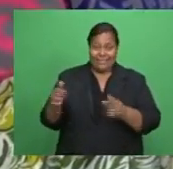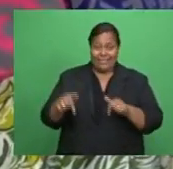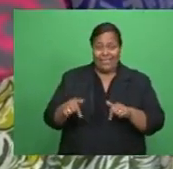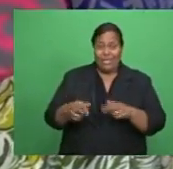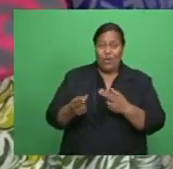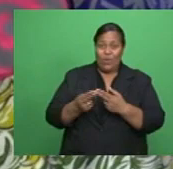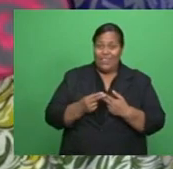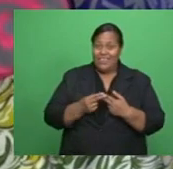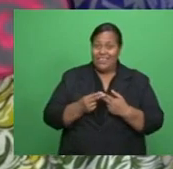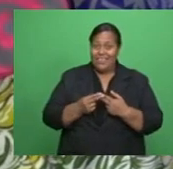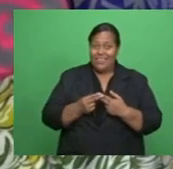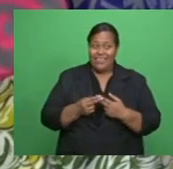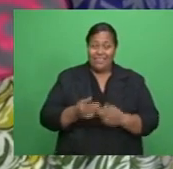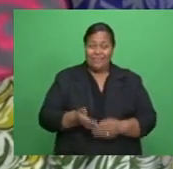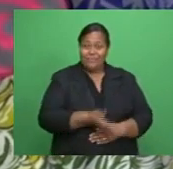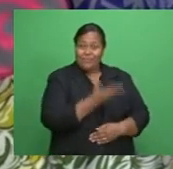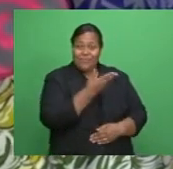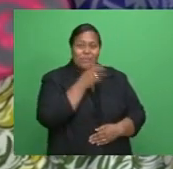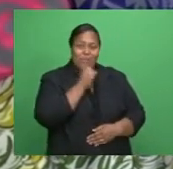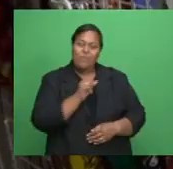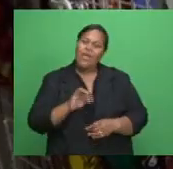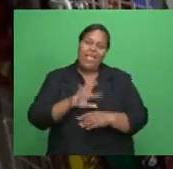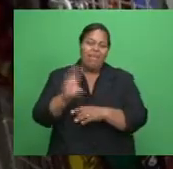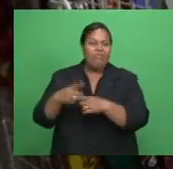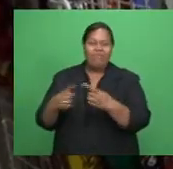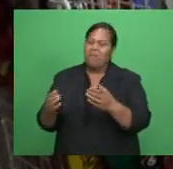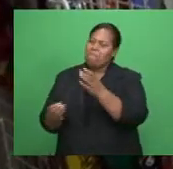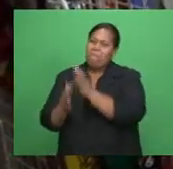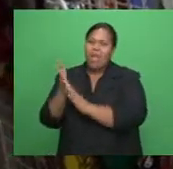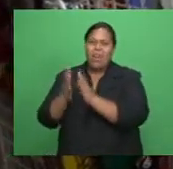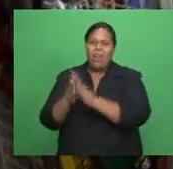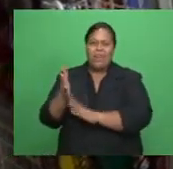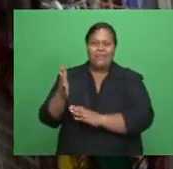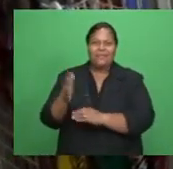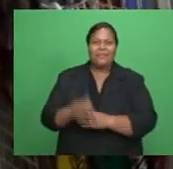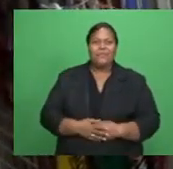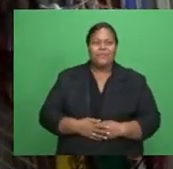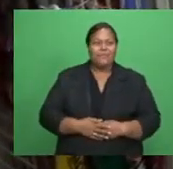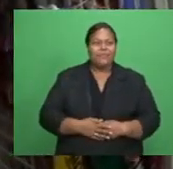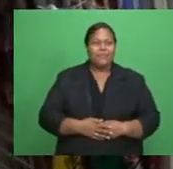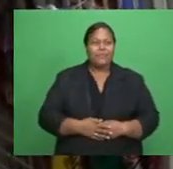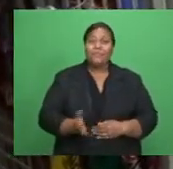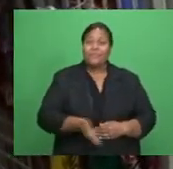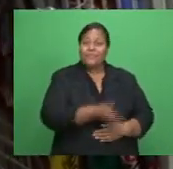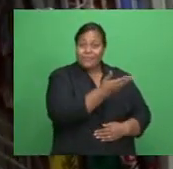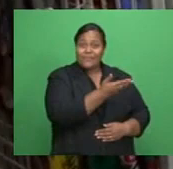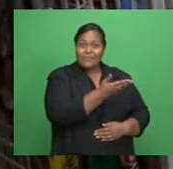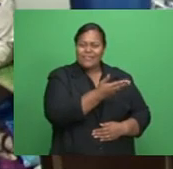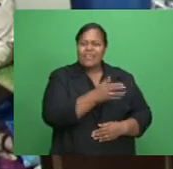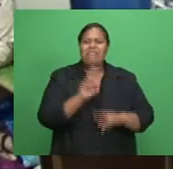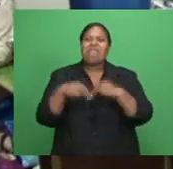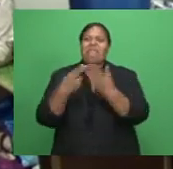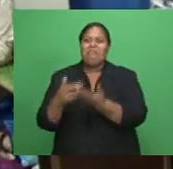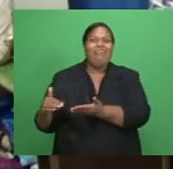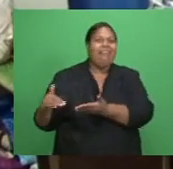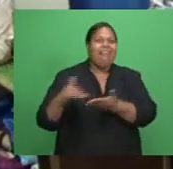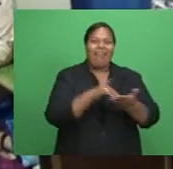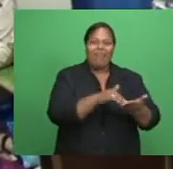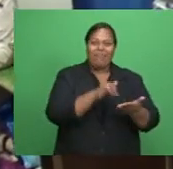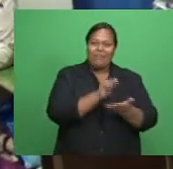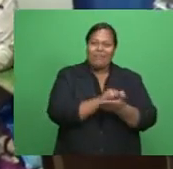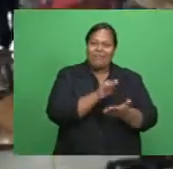how everything is bent at the back. For Vinesh Naidu, his biggest helping hands were family, and after reopening this